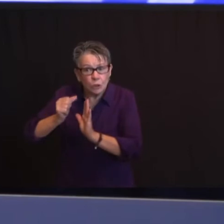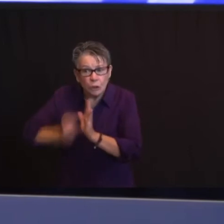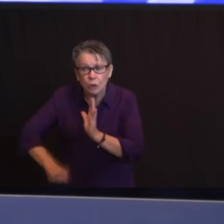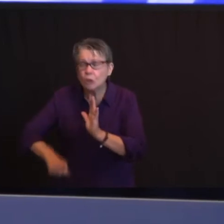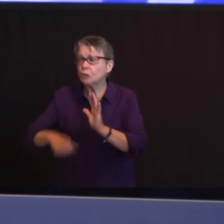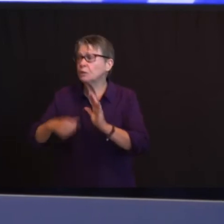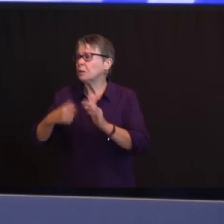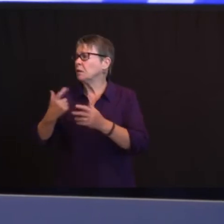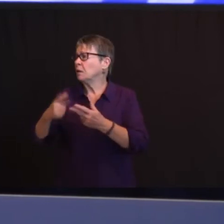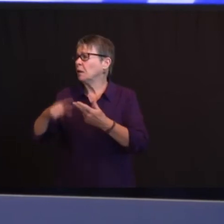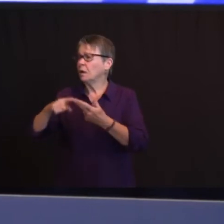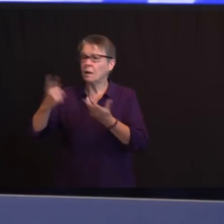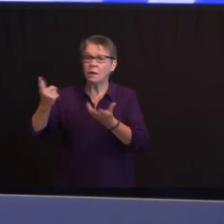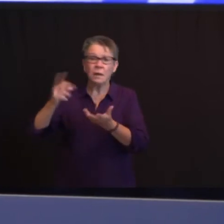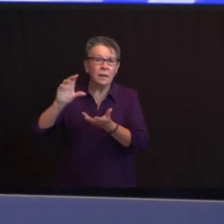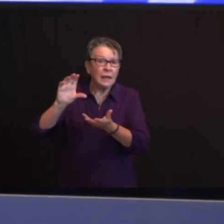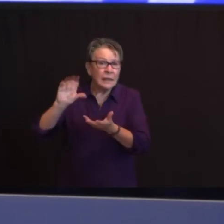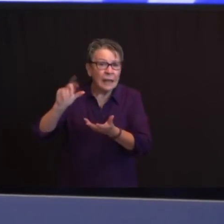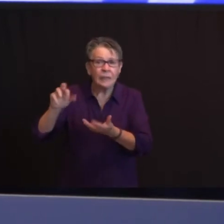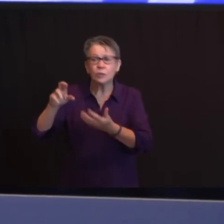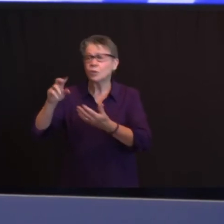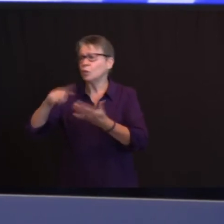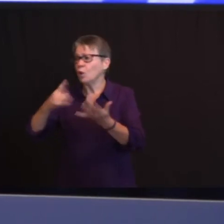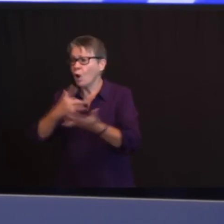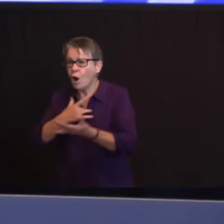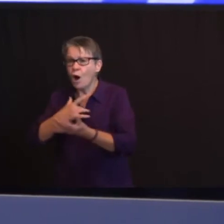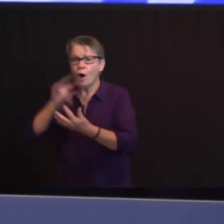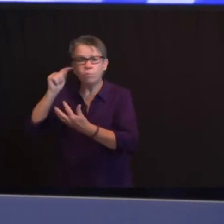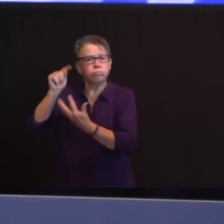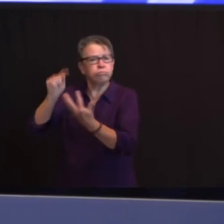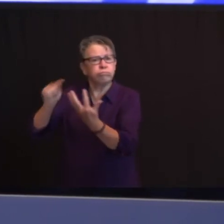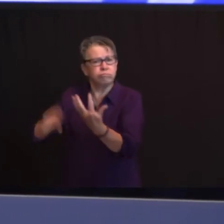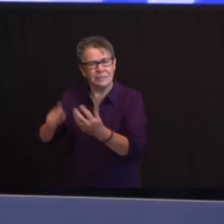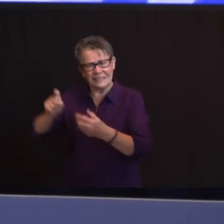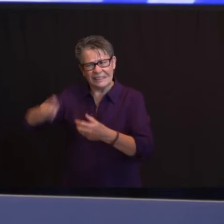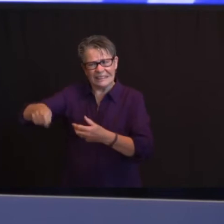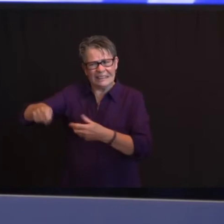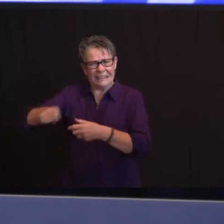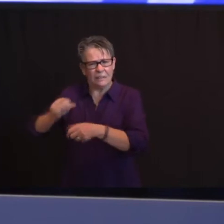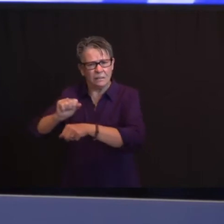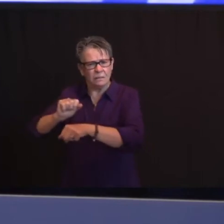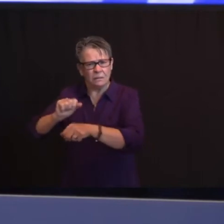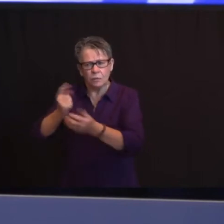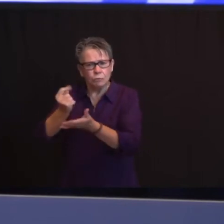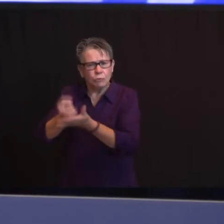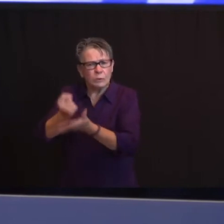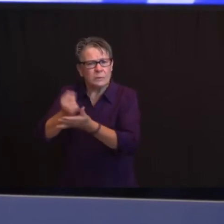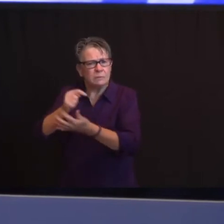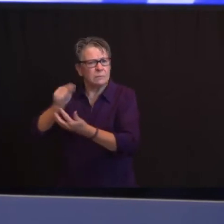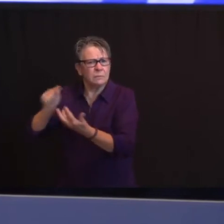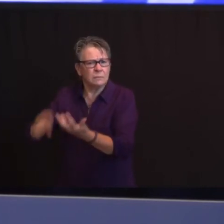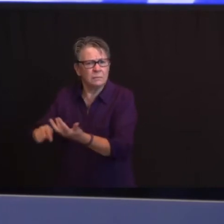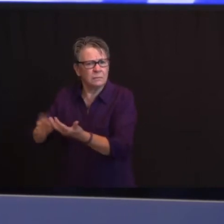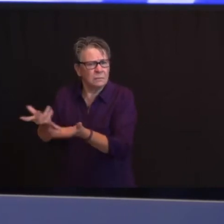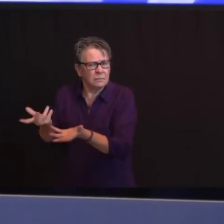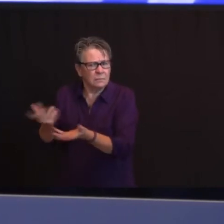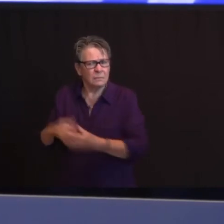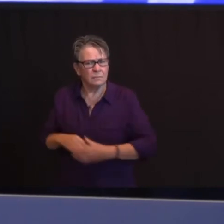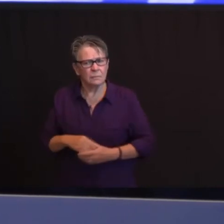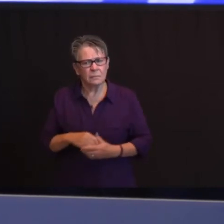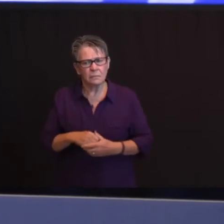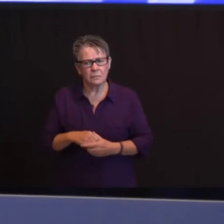surge. We stockpiled PPE. And on staffing, I've said repeatedly, that's maybe